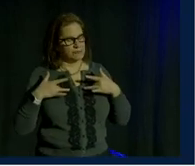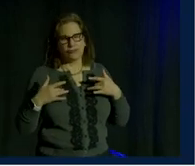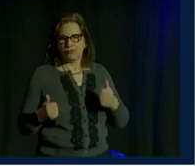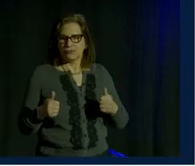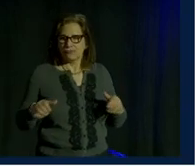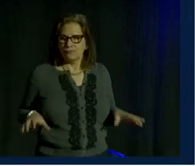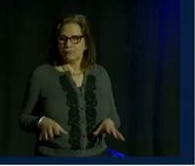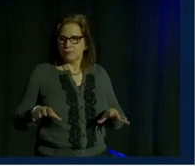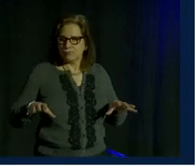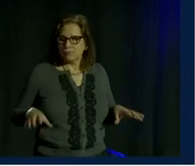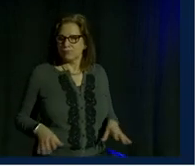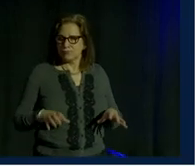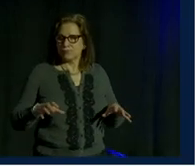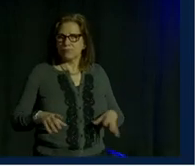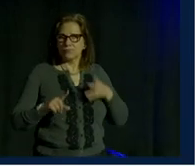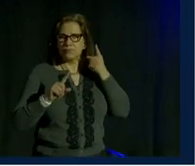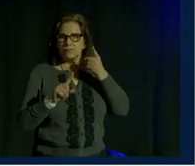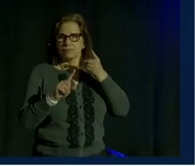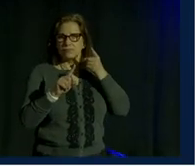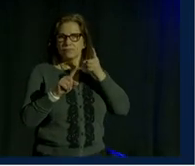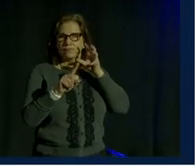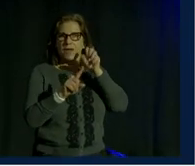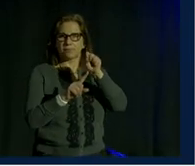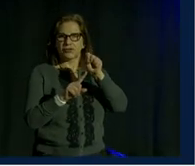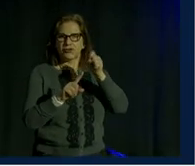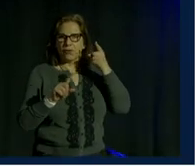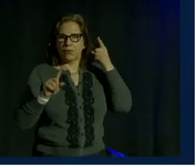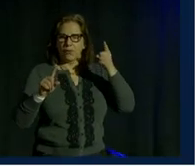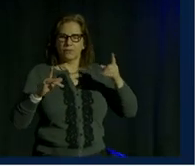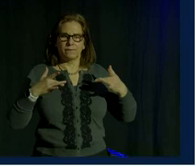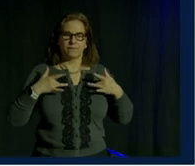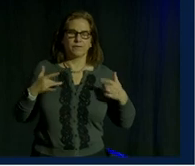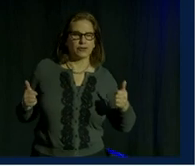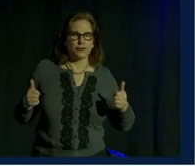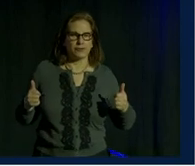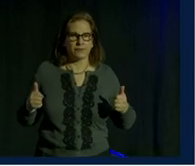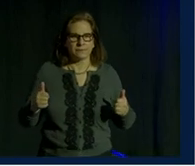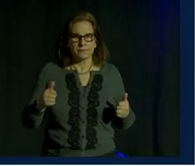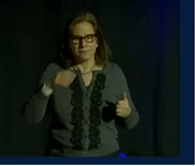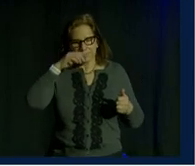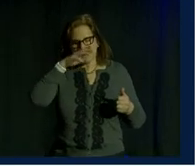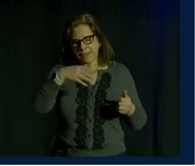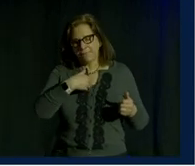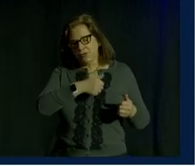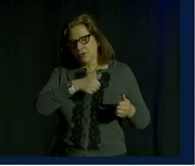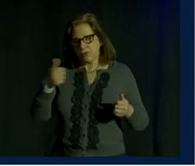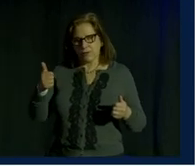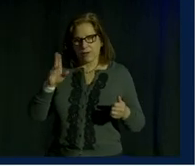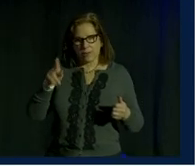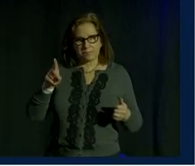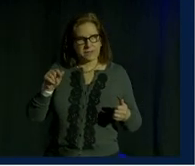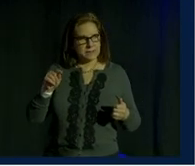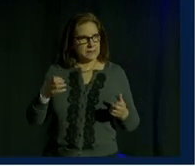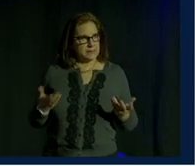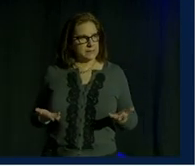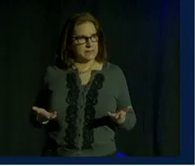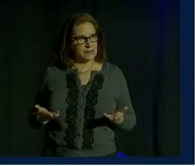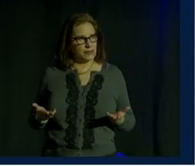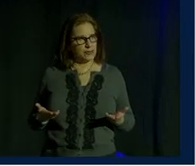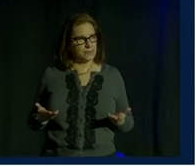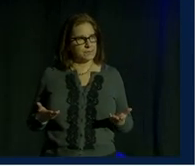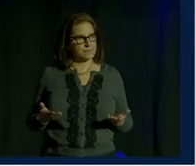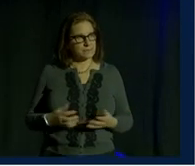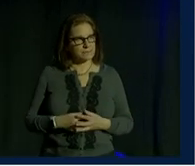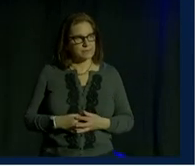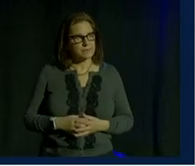you'll hear about that today a little bit more. Already, we've done some updates, including inclusionary zoning plus, as well as last